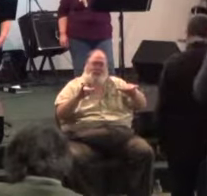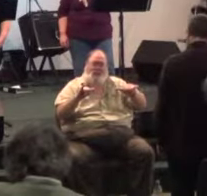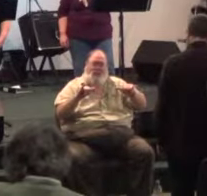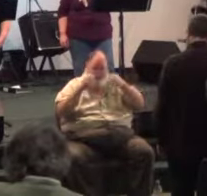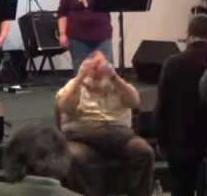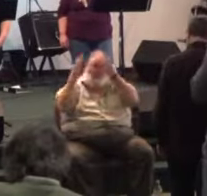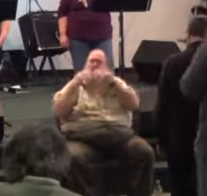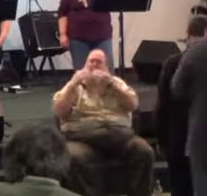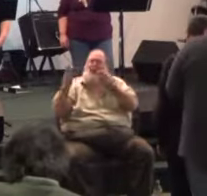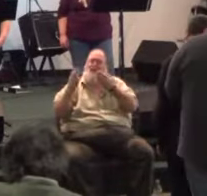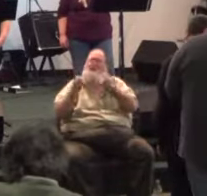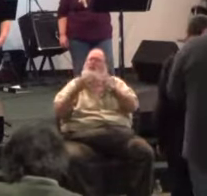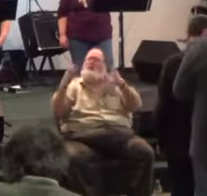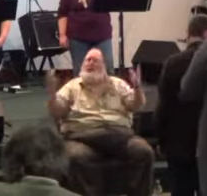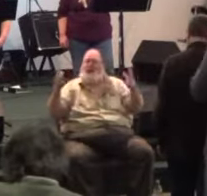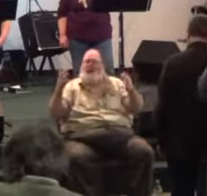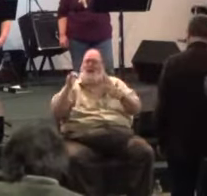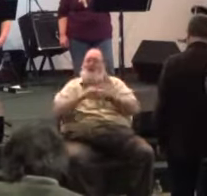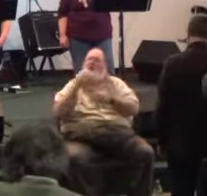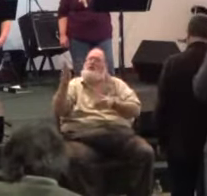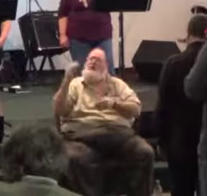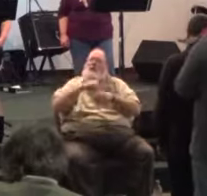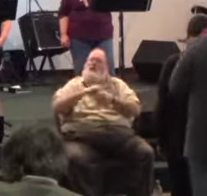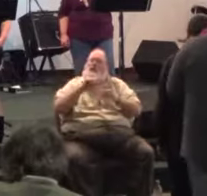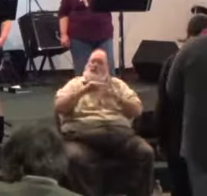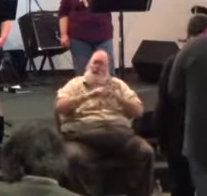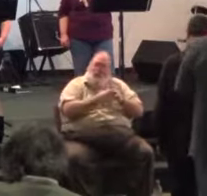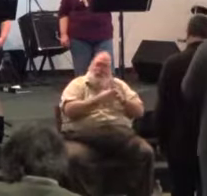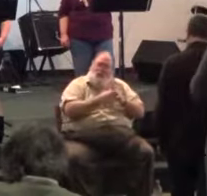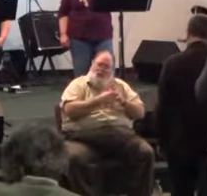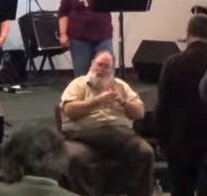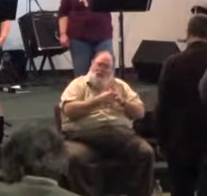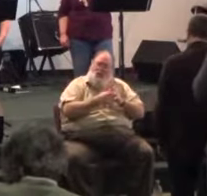Father, we thank you so much that you, in the beginning, had your Son